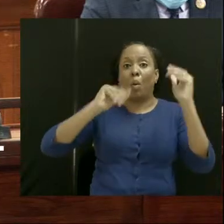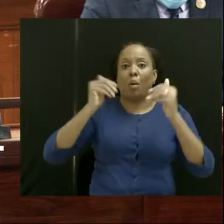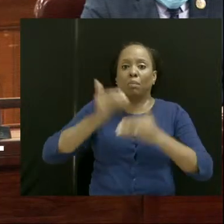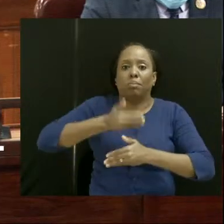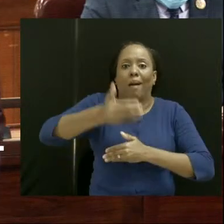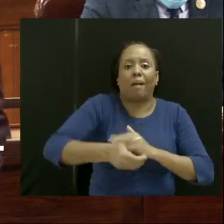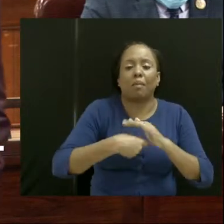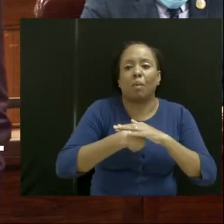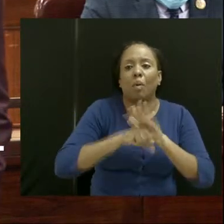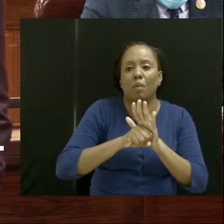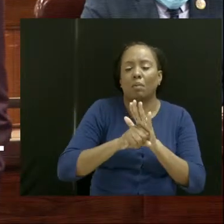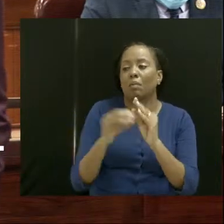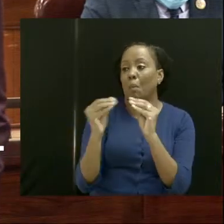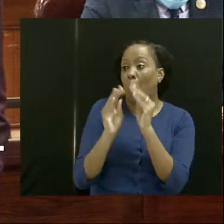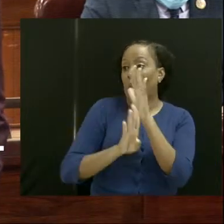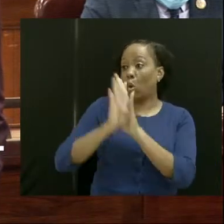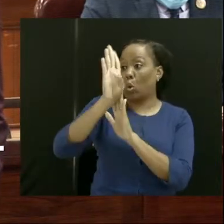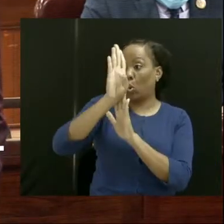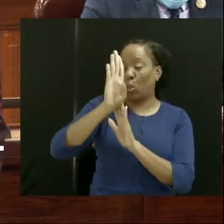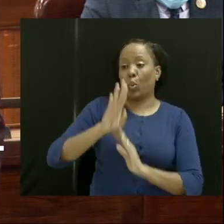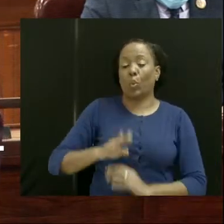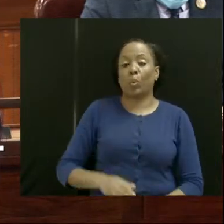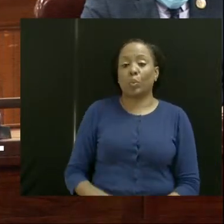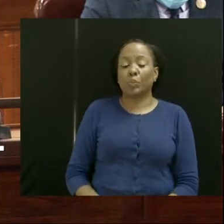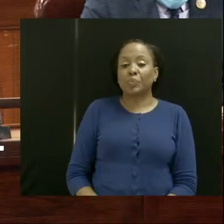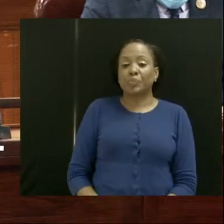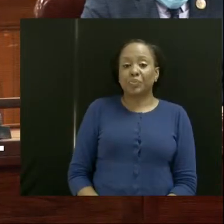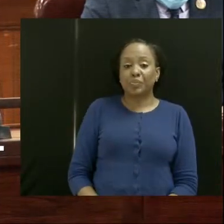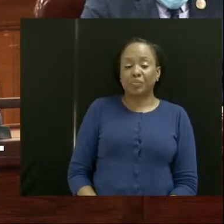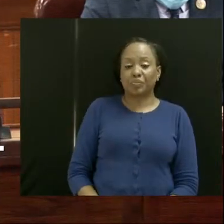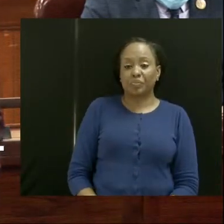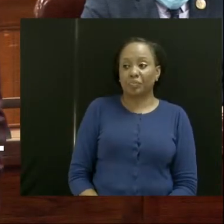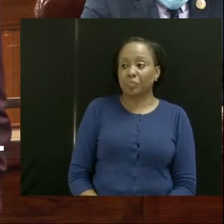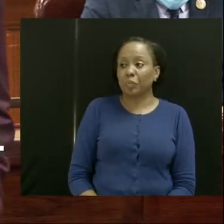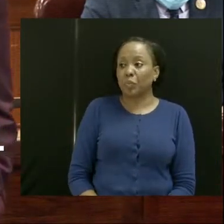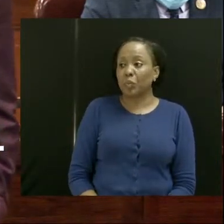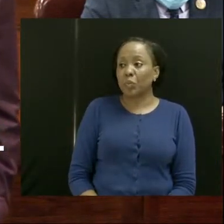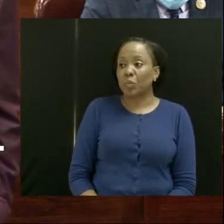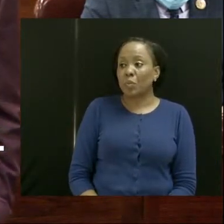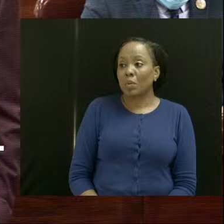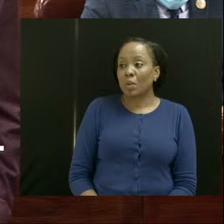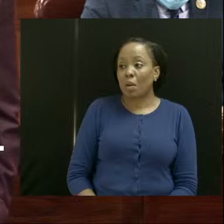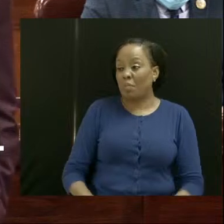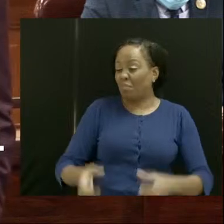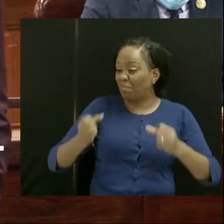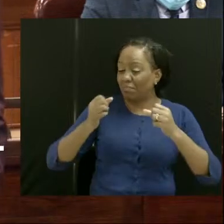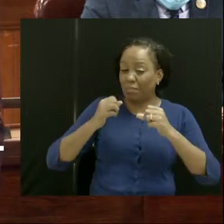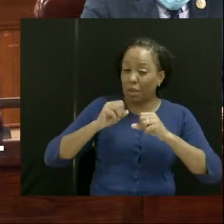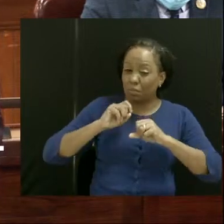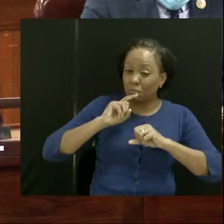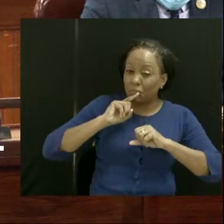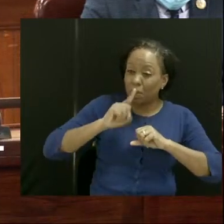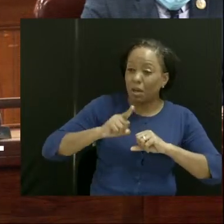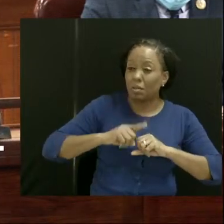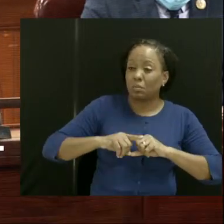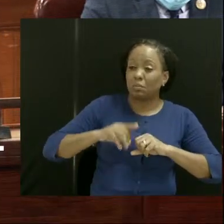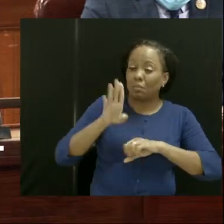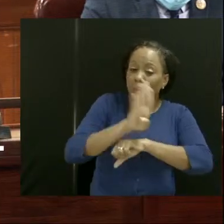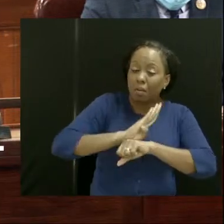And Barbados beyond the last year, in the past several years, has